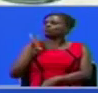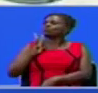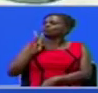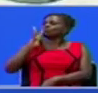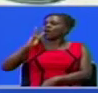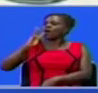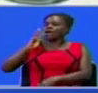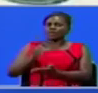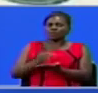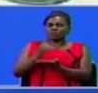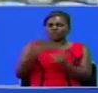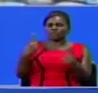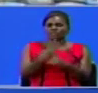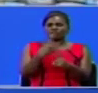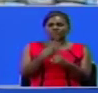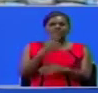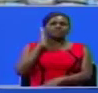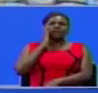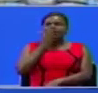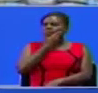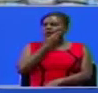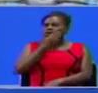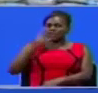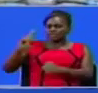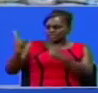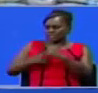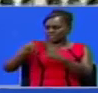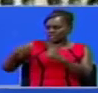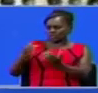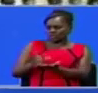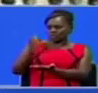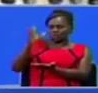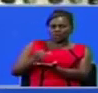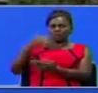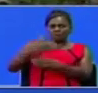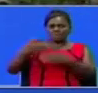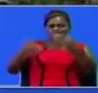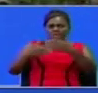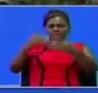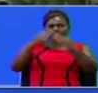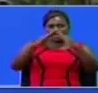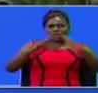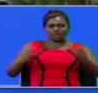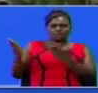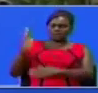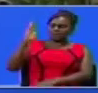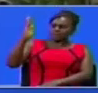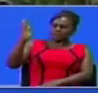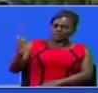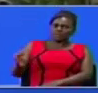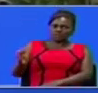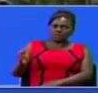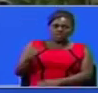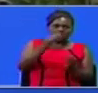wine bottles with different colors. 6,000 wine and plastic bottles went into building this house. So it's directly linked. We are